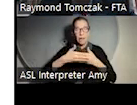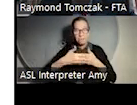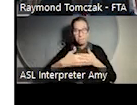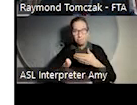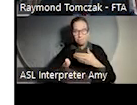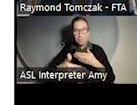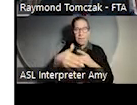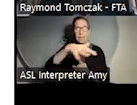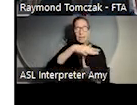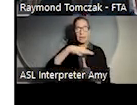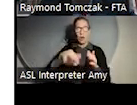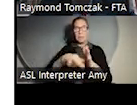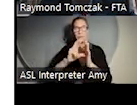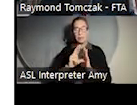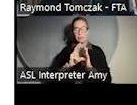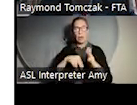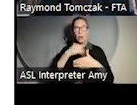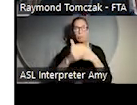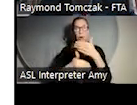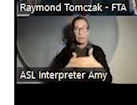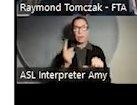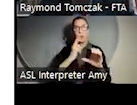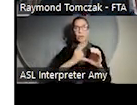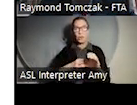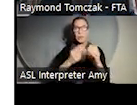review process. Joining me today from the